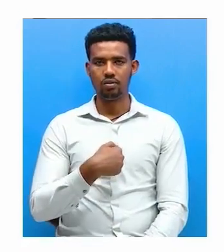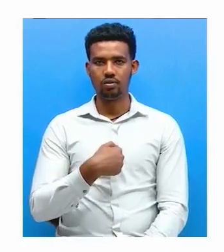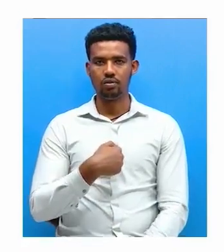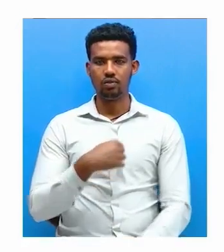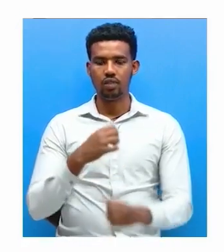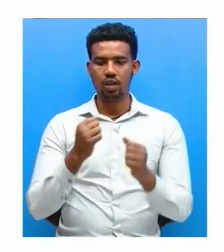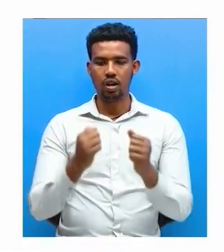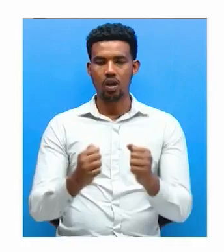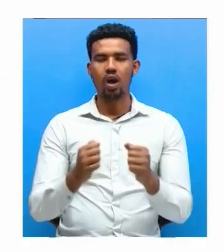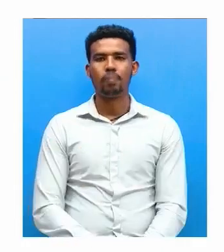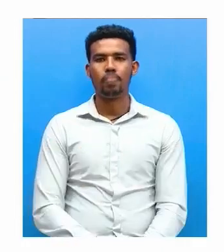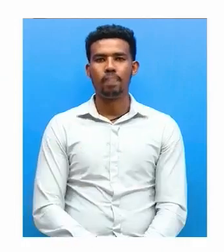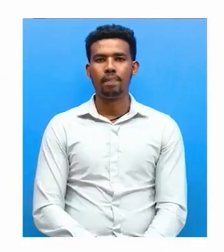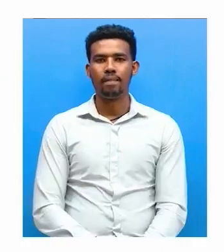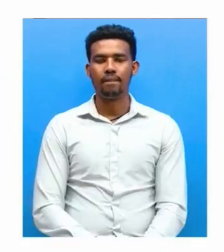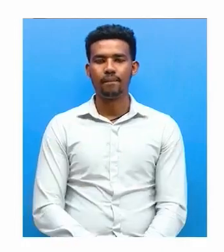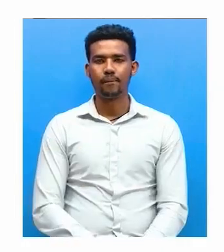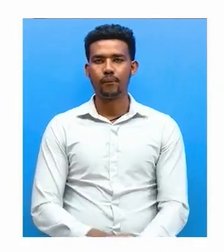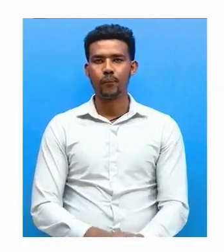cannot